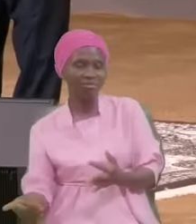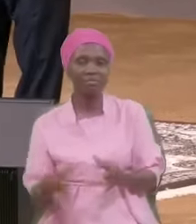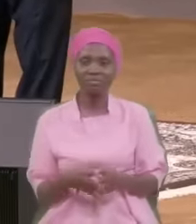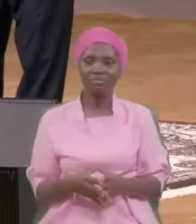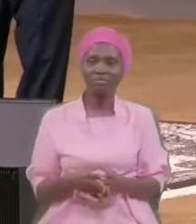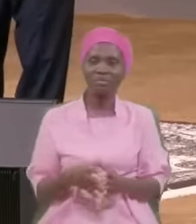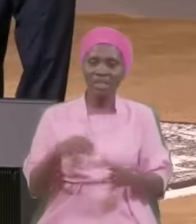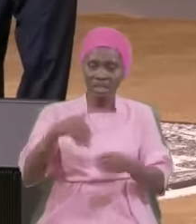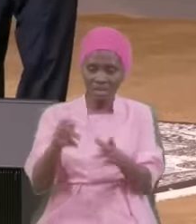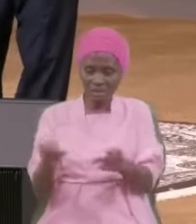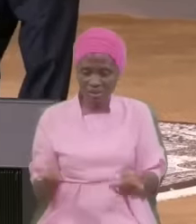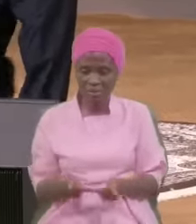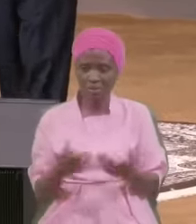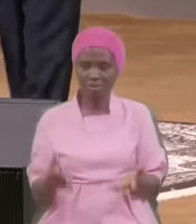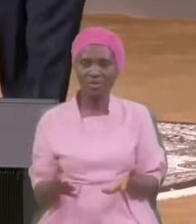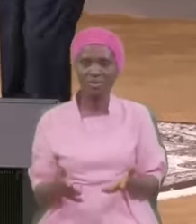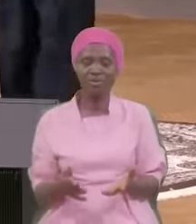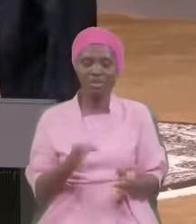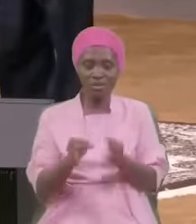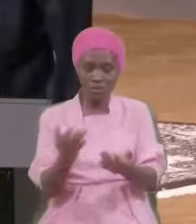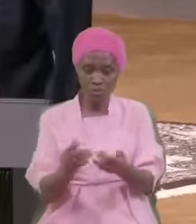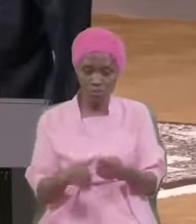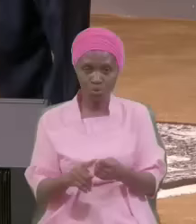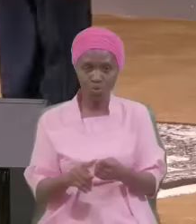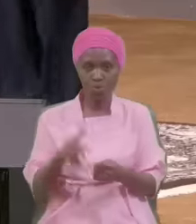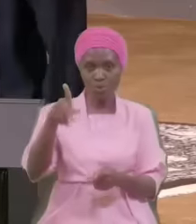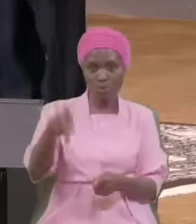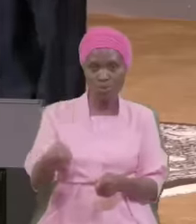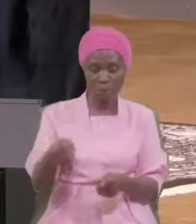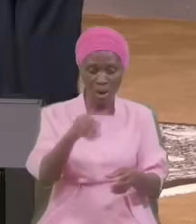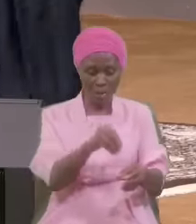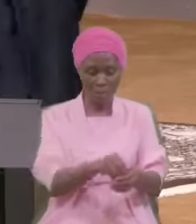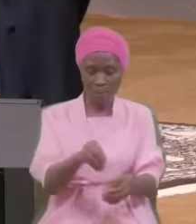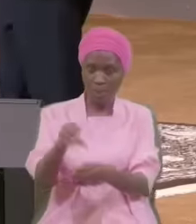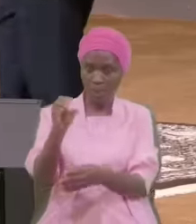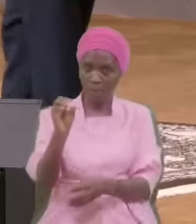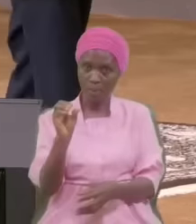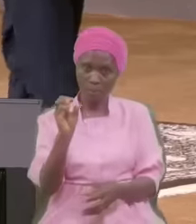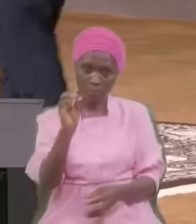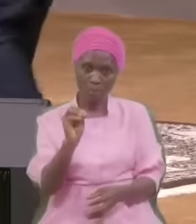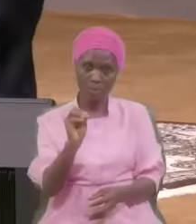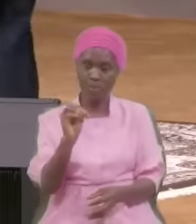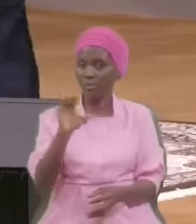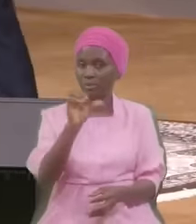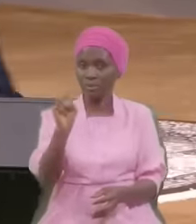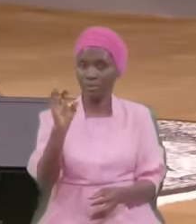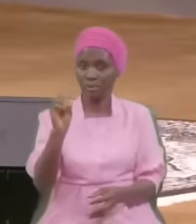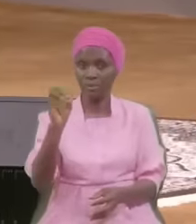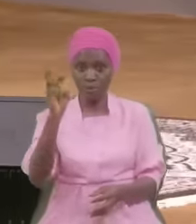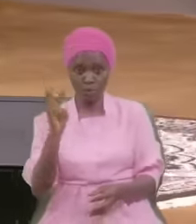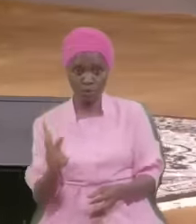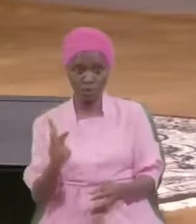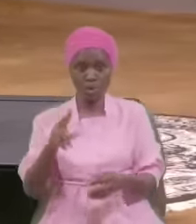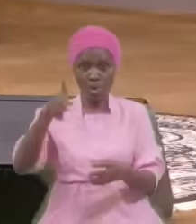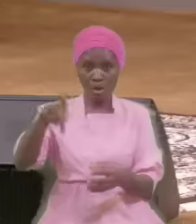good things there. I have to remove the refuse. If there is sin, if there's iniquity, if there's anything that is not allowing